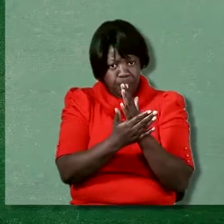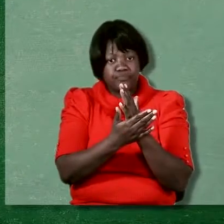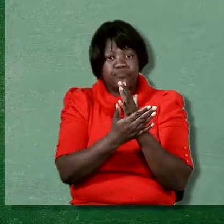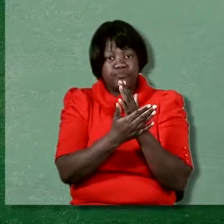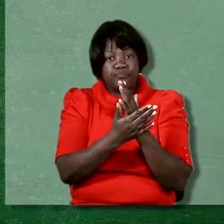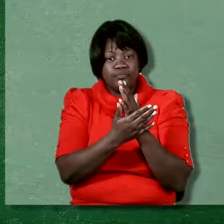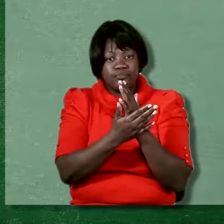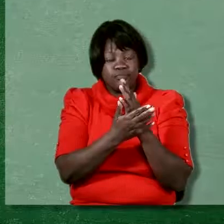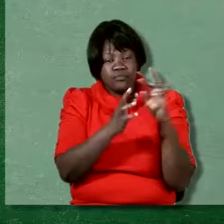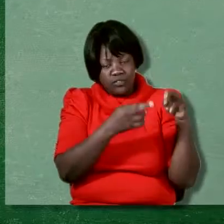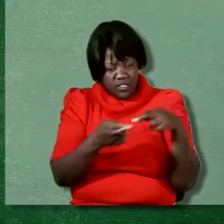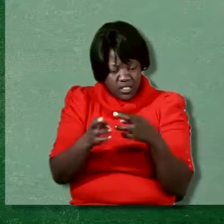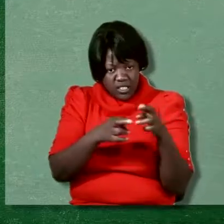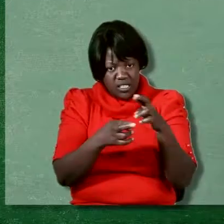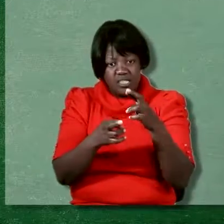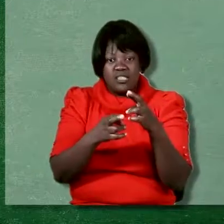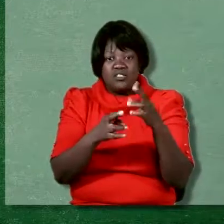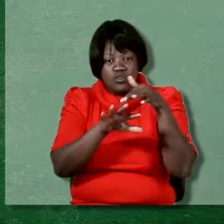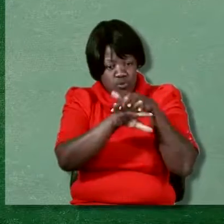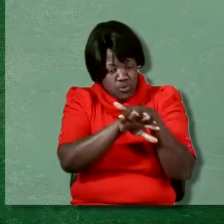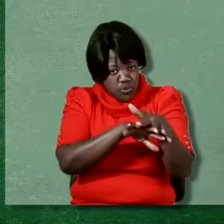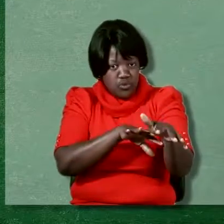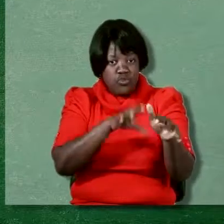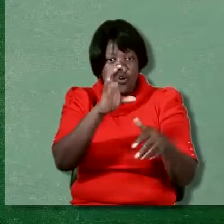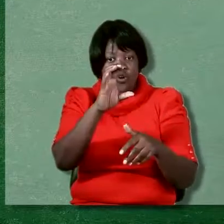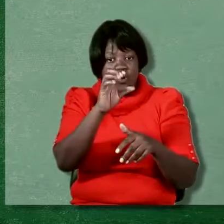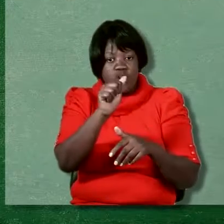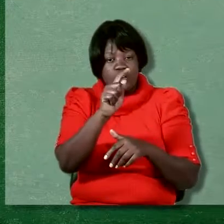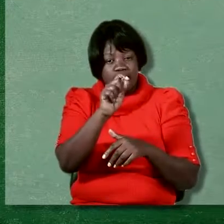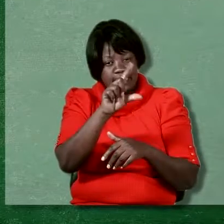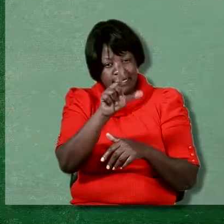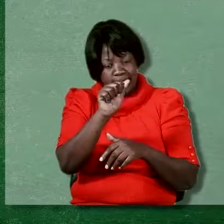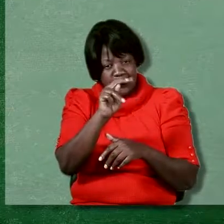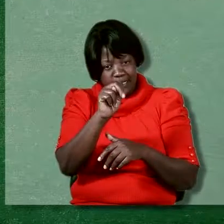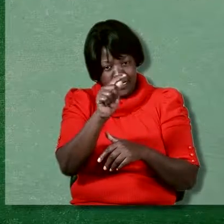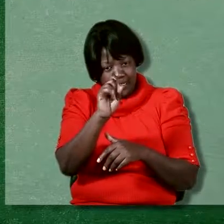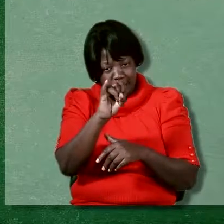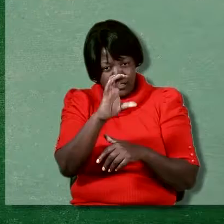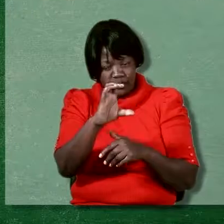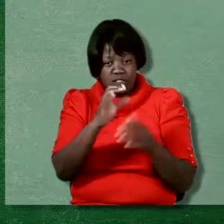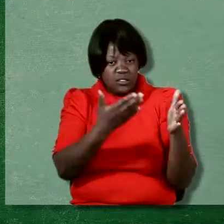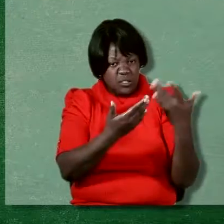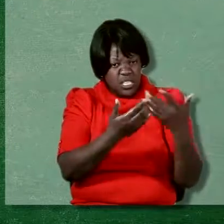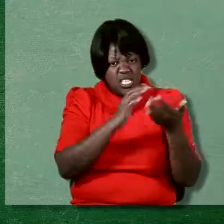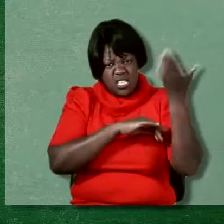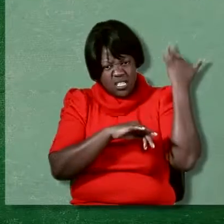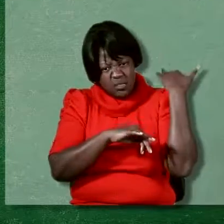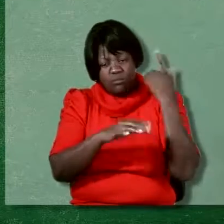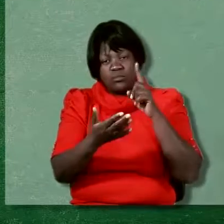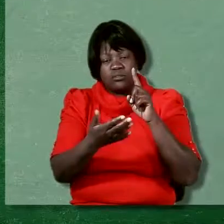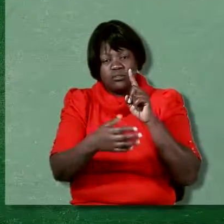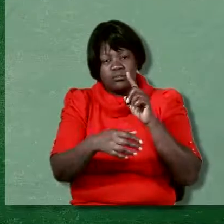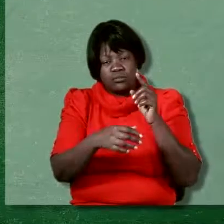the Atlantic Ocean. The simple past is also easy. We use it to refer to situations or actions that happened in the